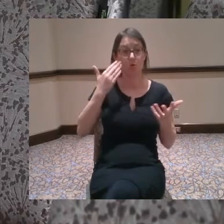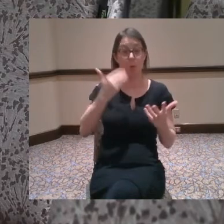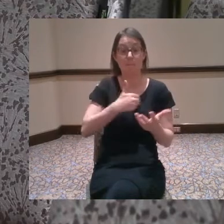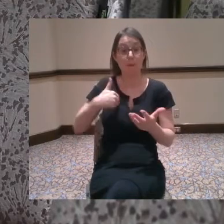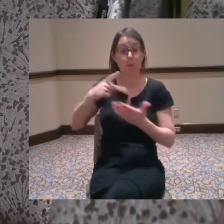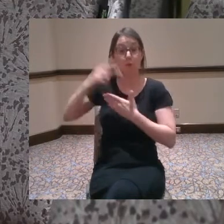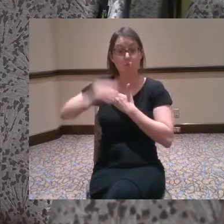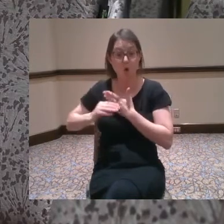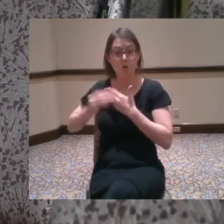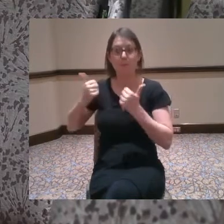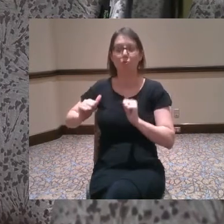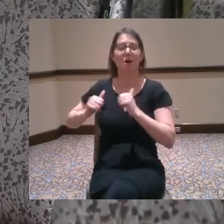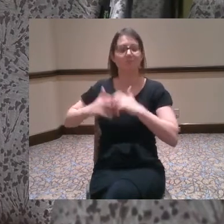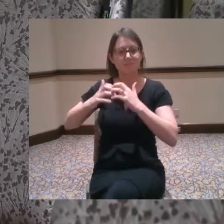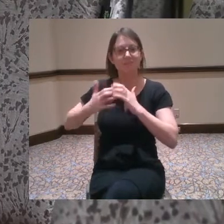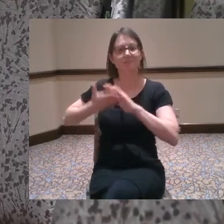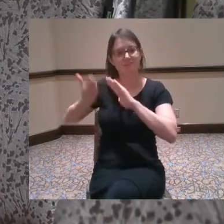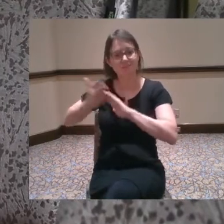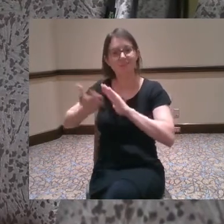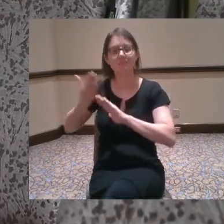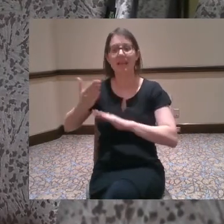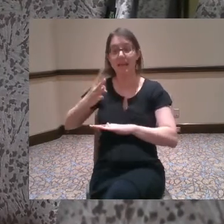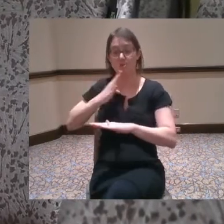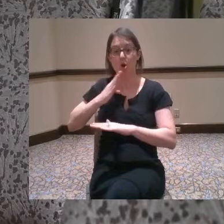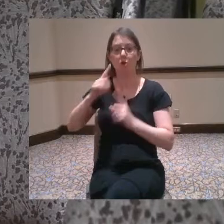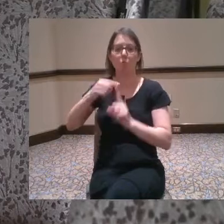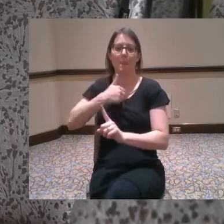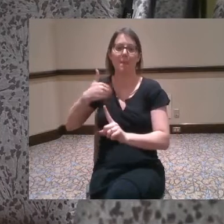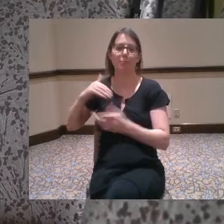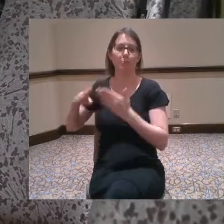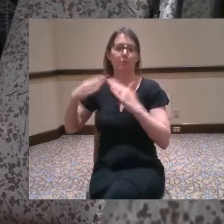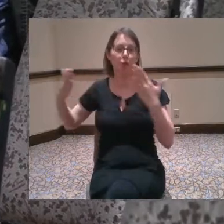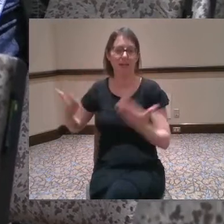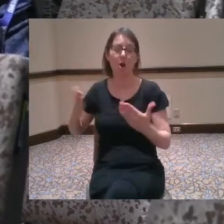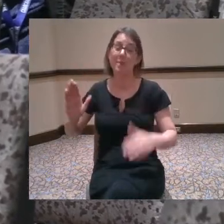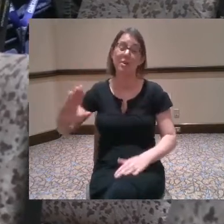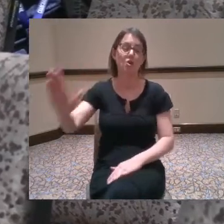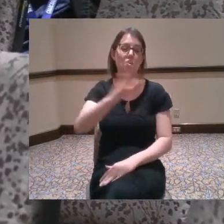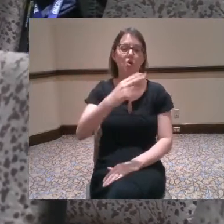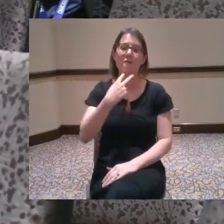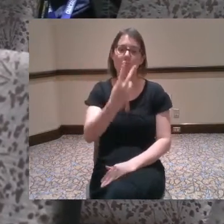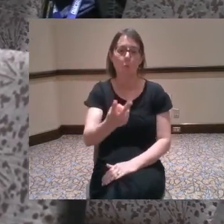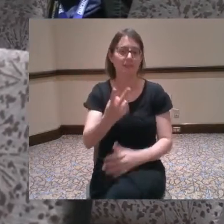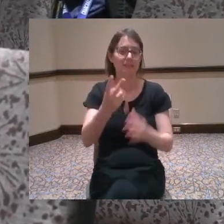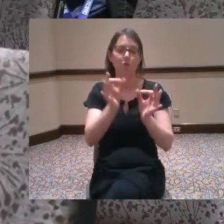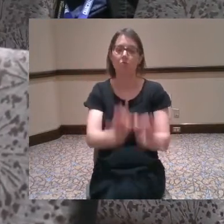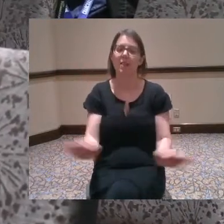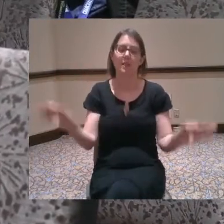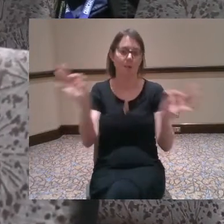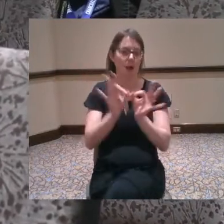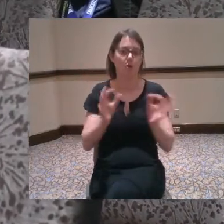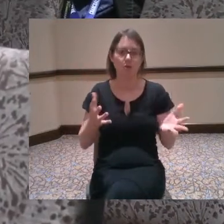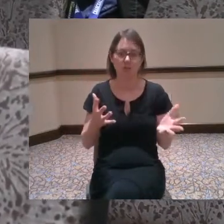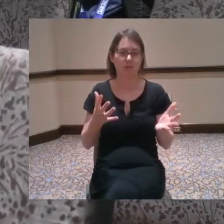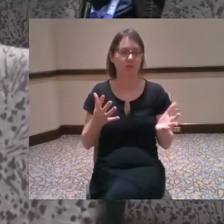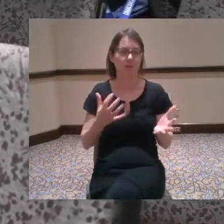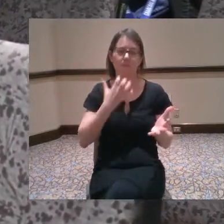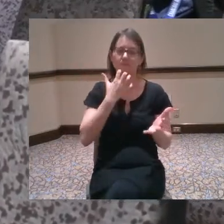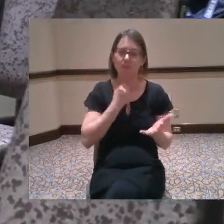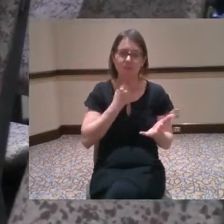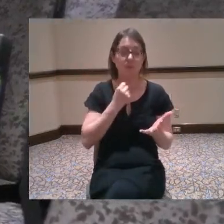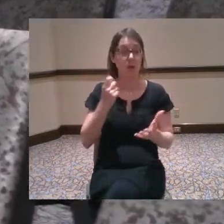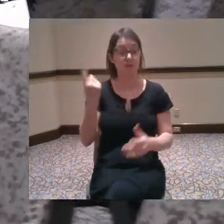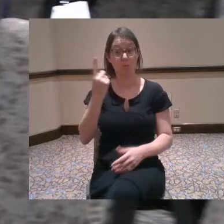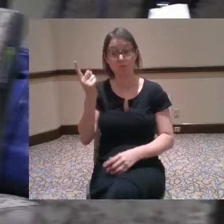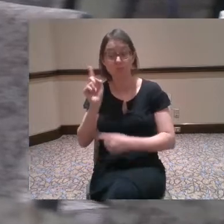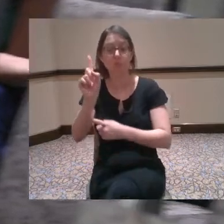talking to the foundation community here. But your voices really matter when people come forward and say, we have this thought, we